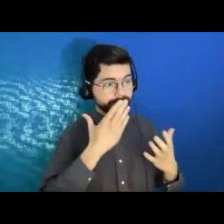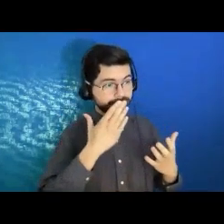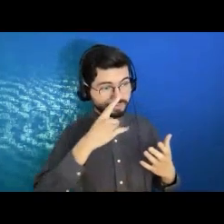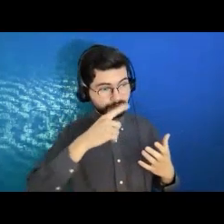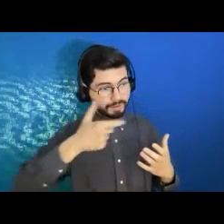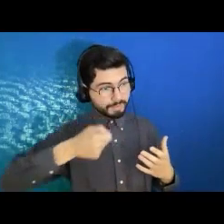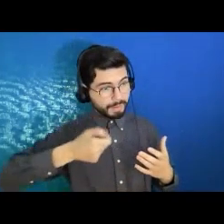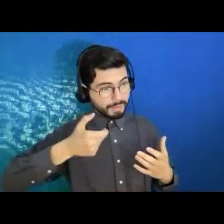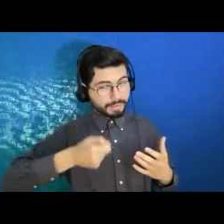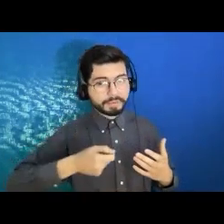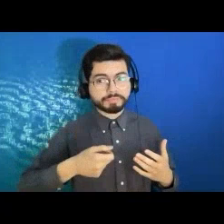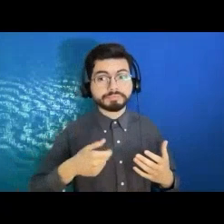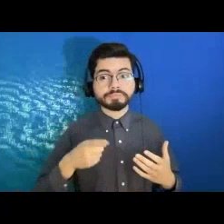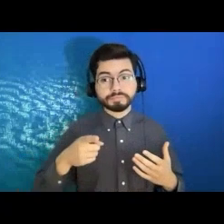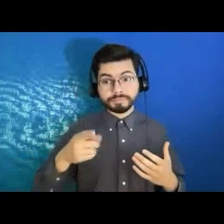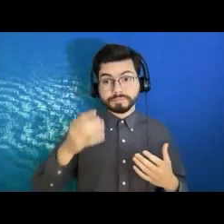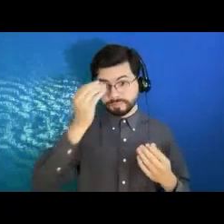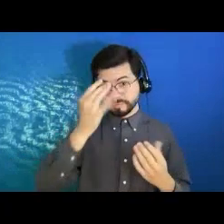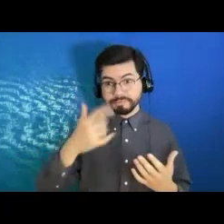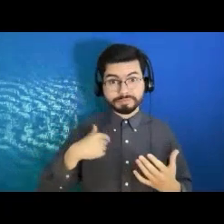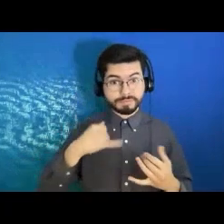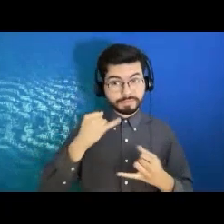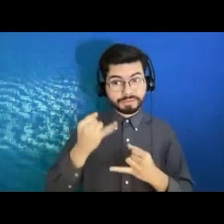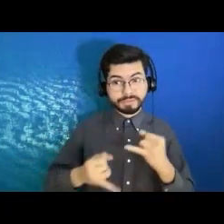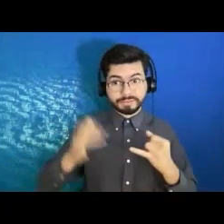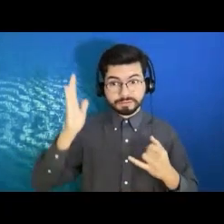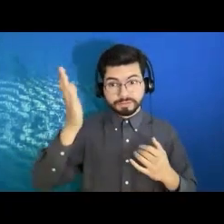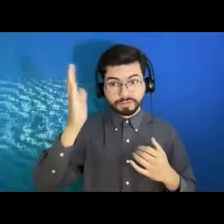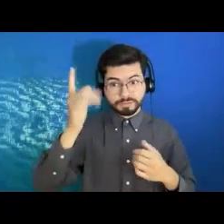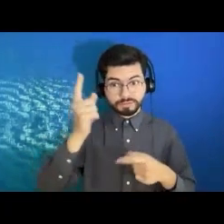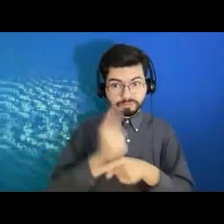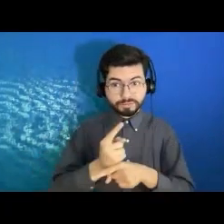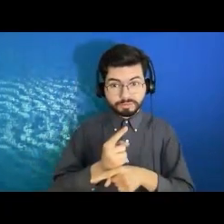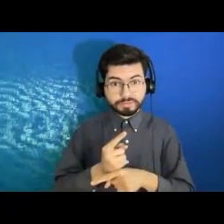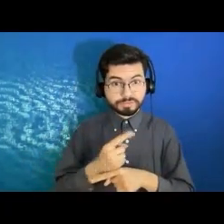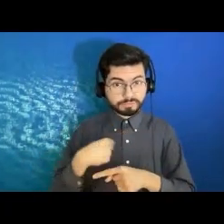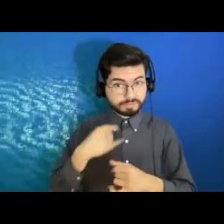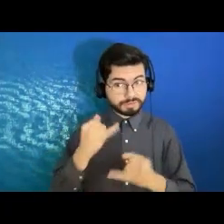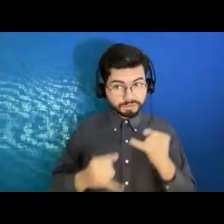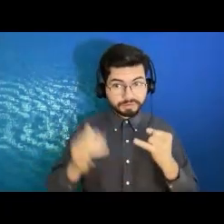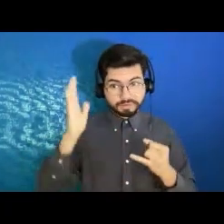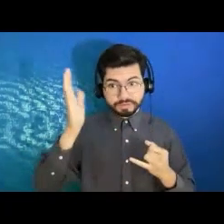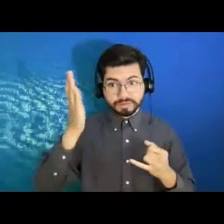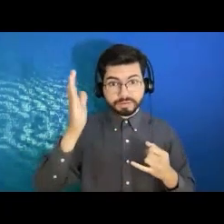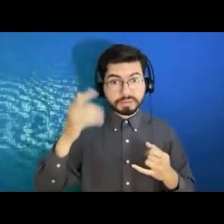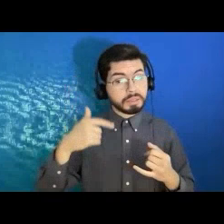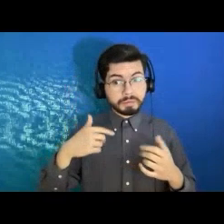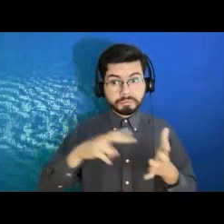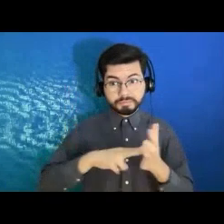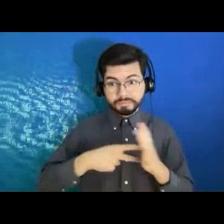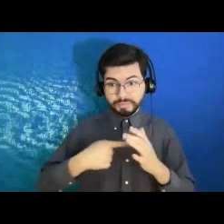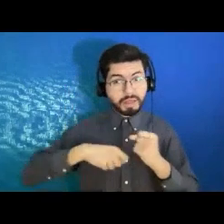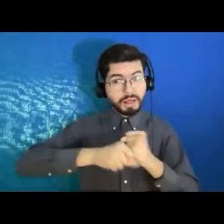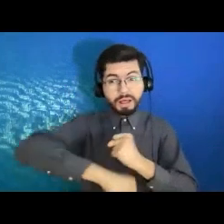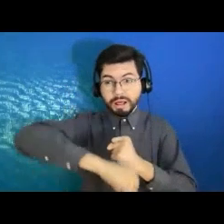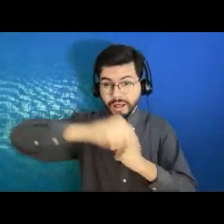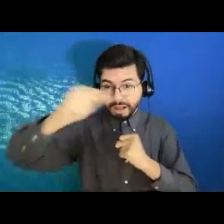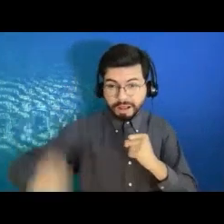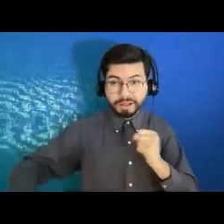Okay, so if I'm not mistaken, I'm the last talk. Is that correct? I'm the last talk, right? So I can go for like 2 hours,